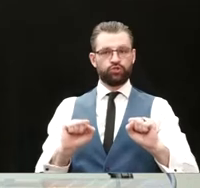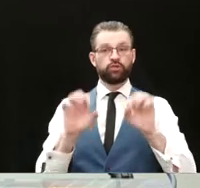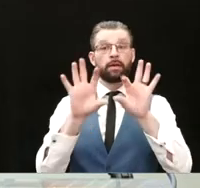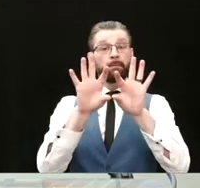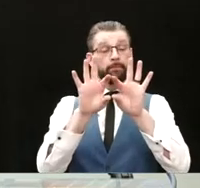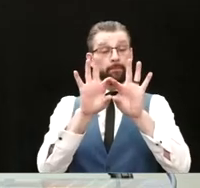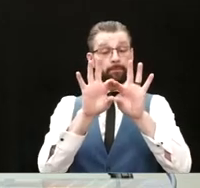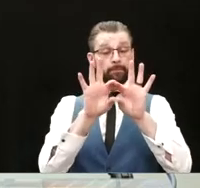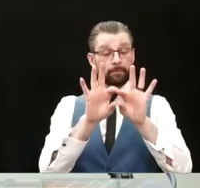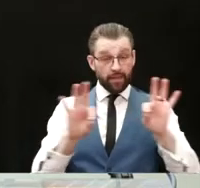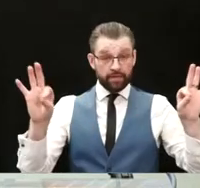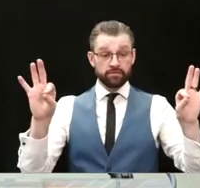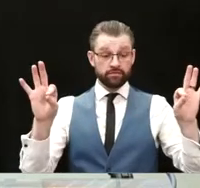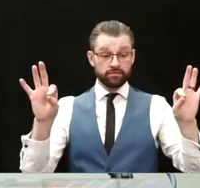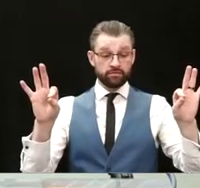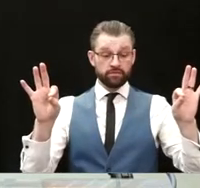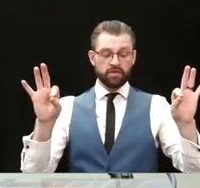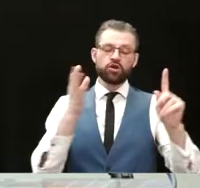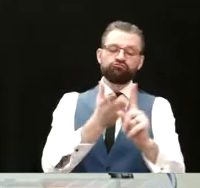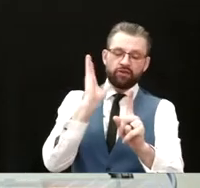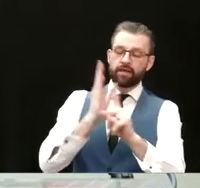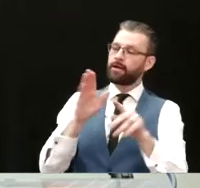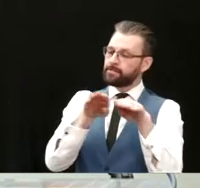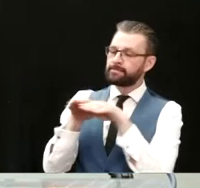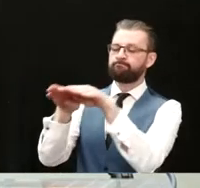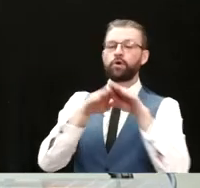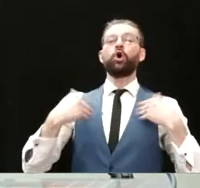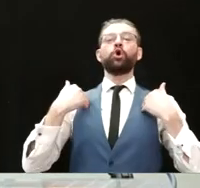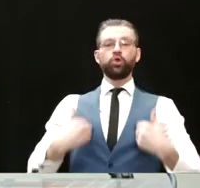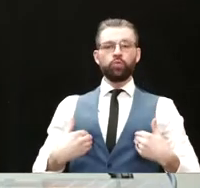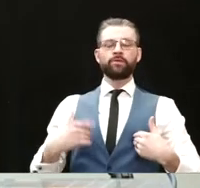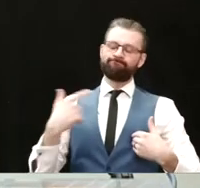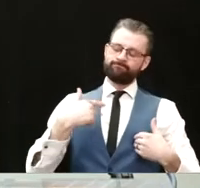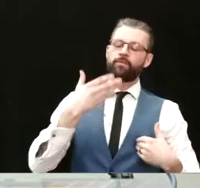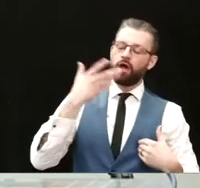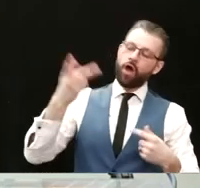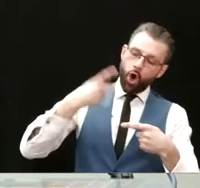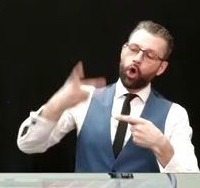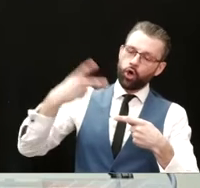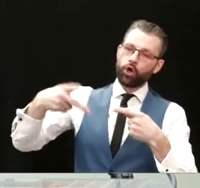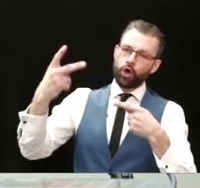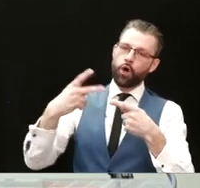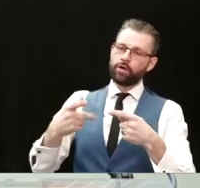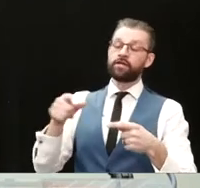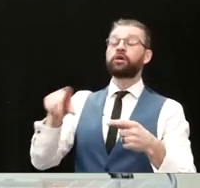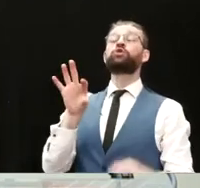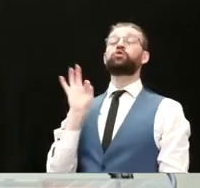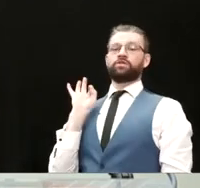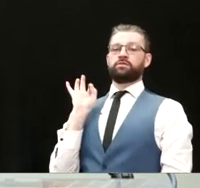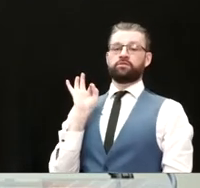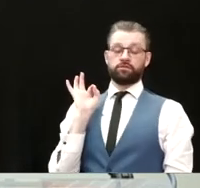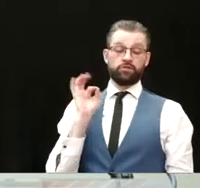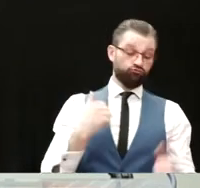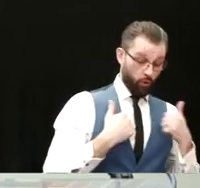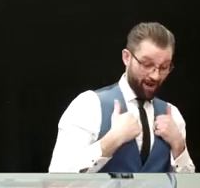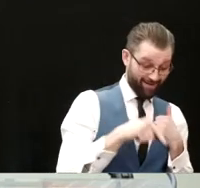Peace and the recognition of our common humanity is an ongoing and active choice in Rwanda, in